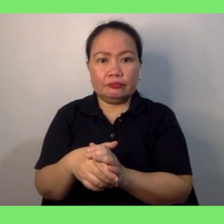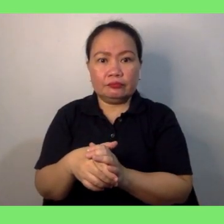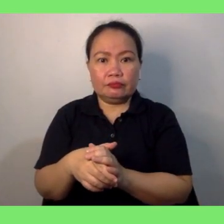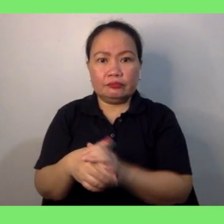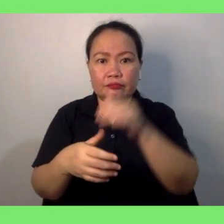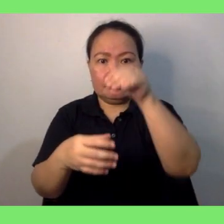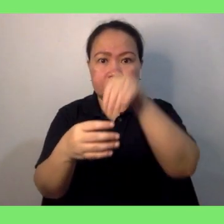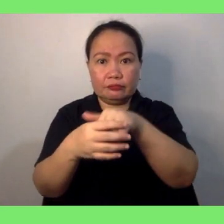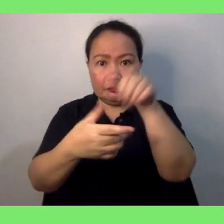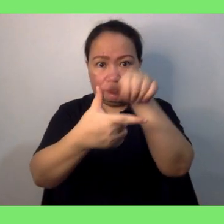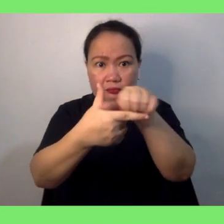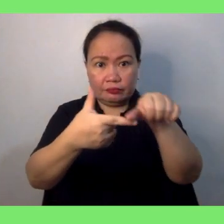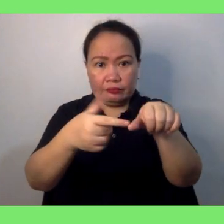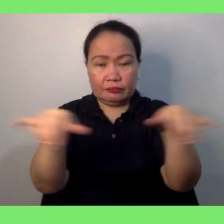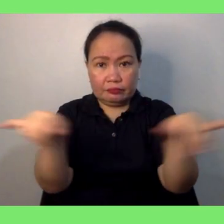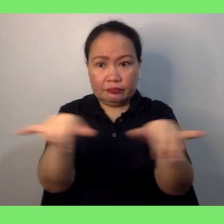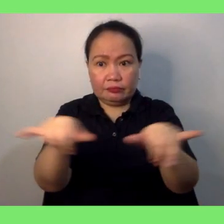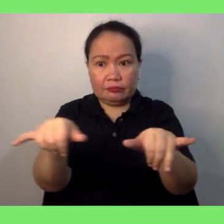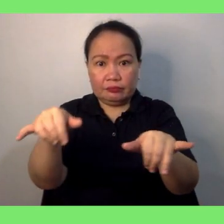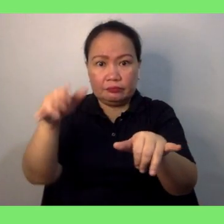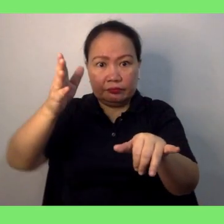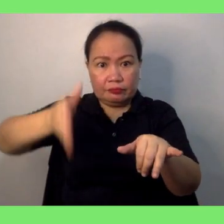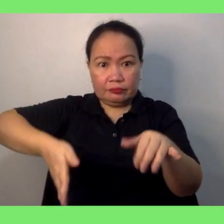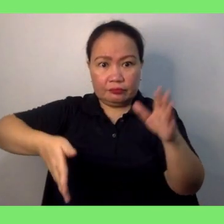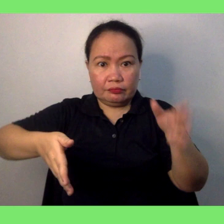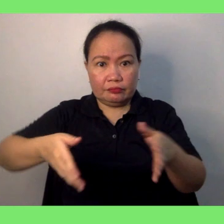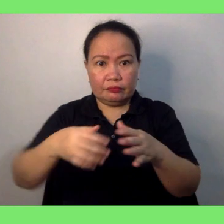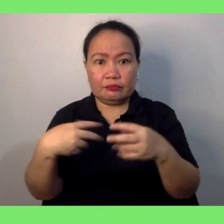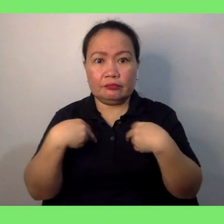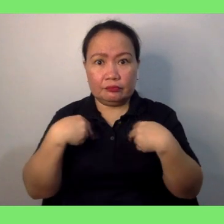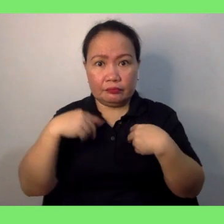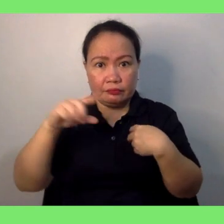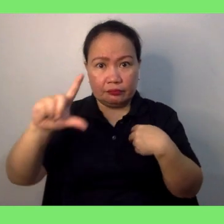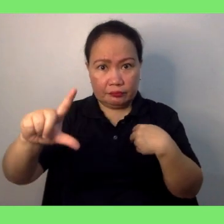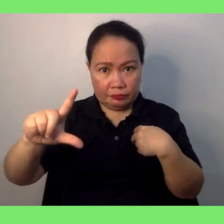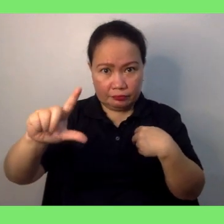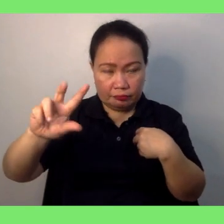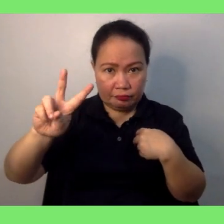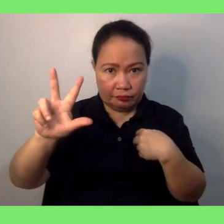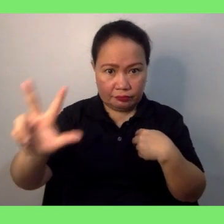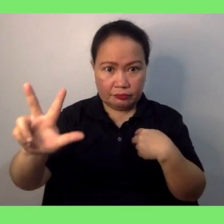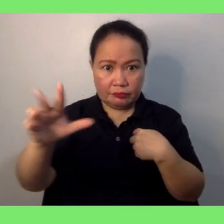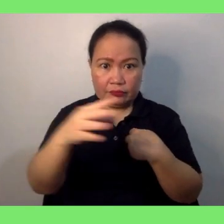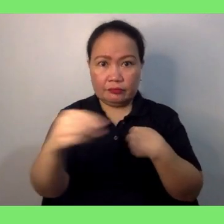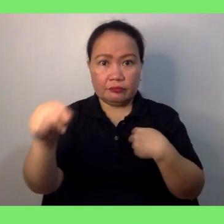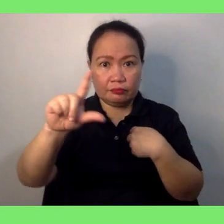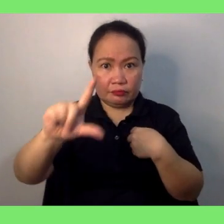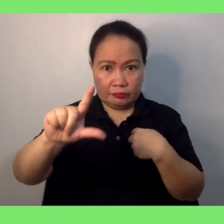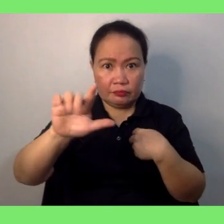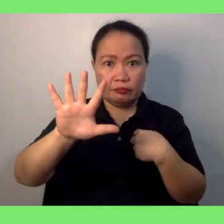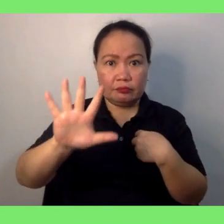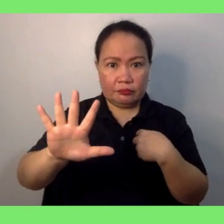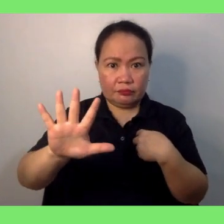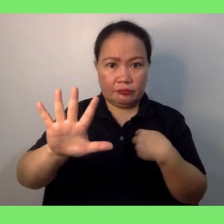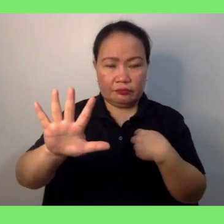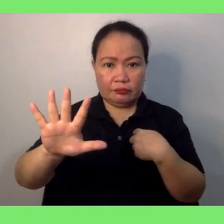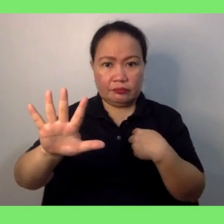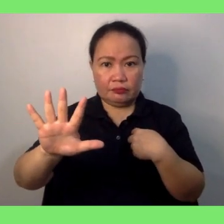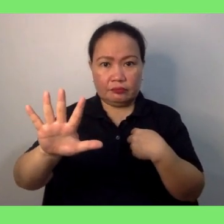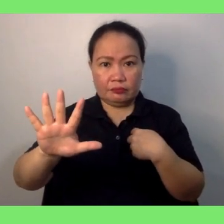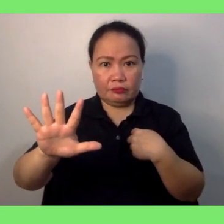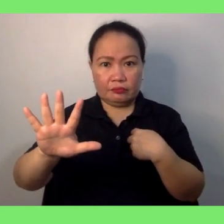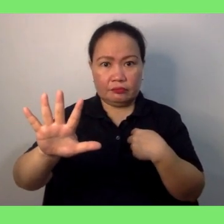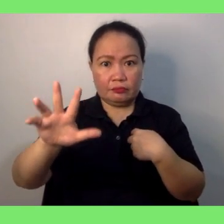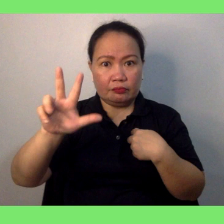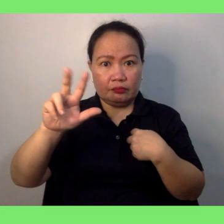one of the examples of interior angles on the same side. So, we have angle 3 and angle 5. Okay, so